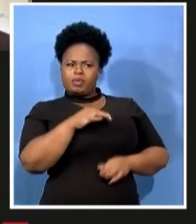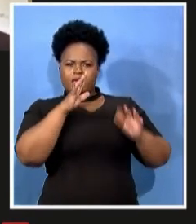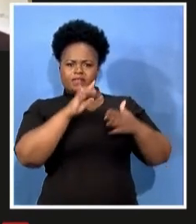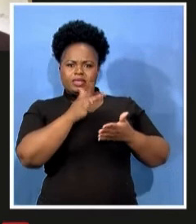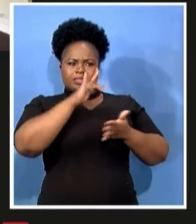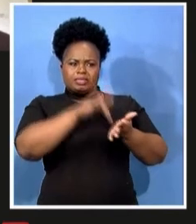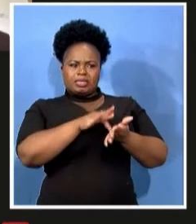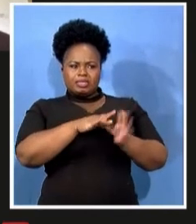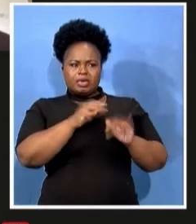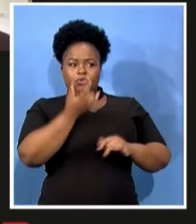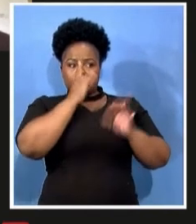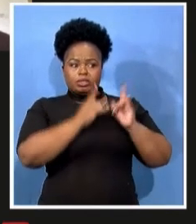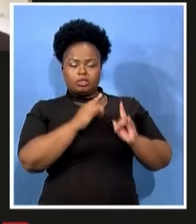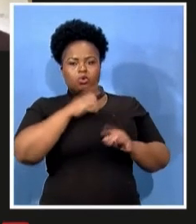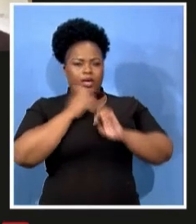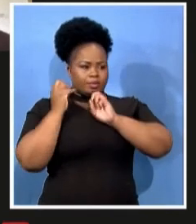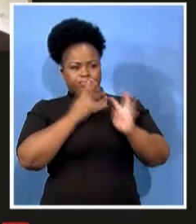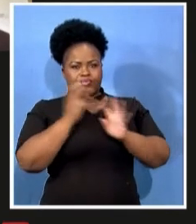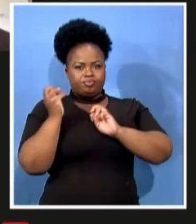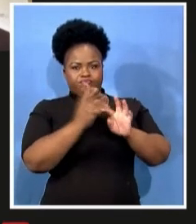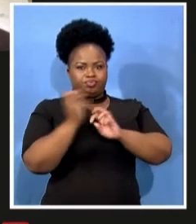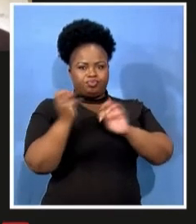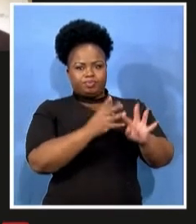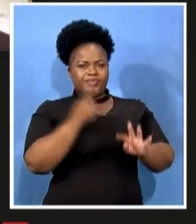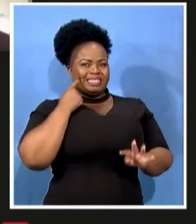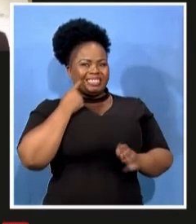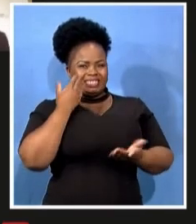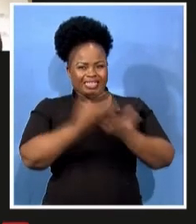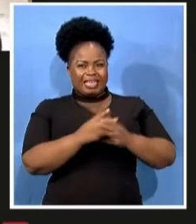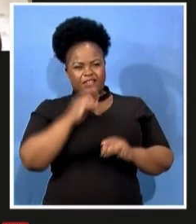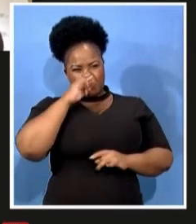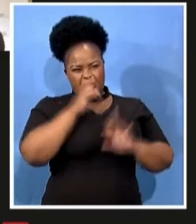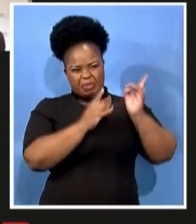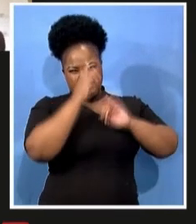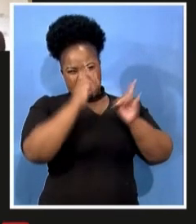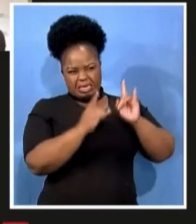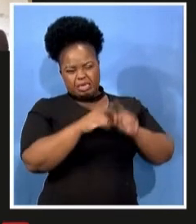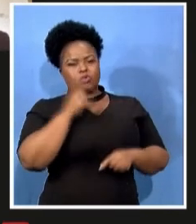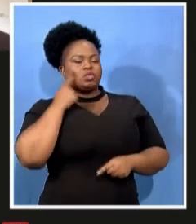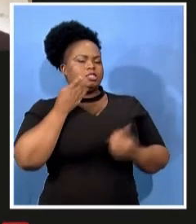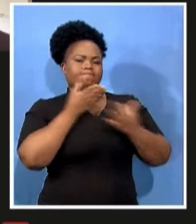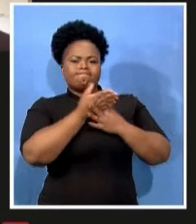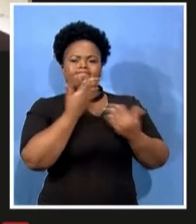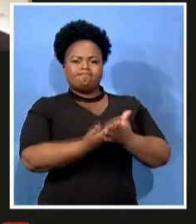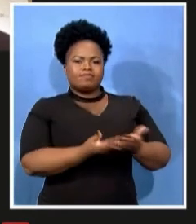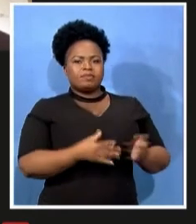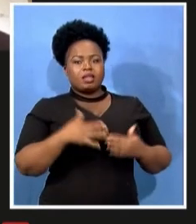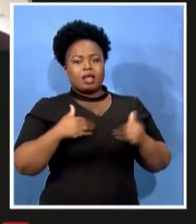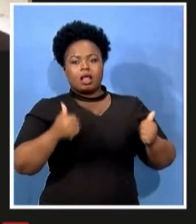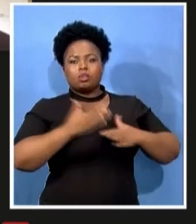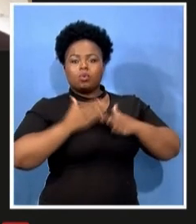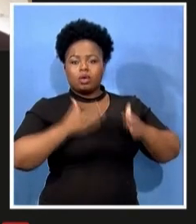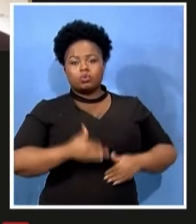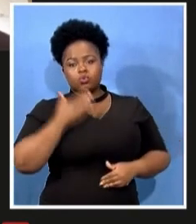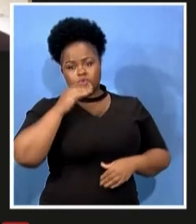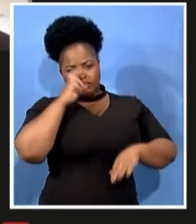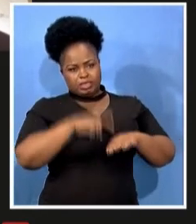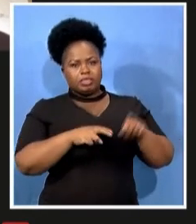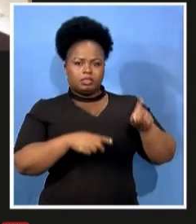within suburban areas. Makes it easy to access health workers that are needed, so they can actually move to that center and